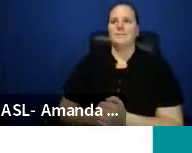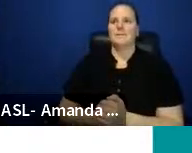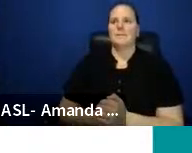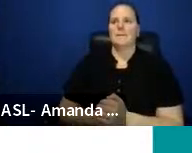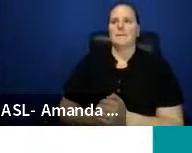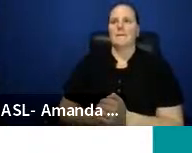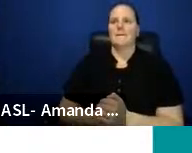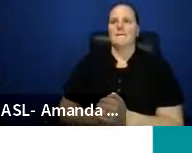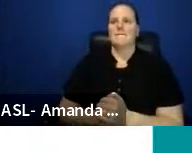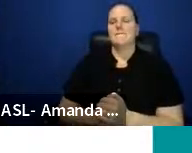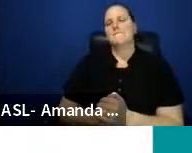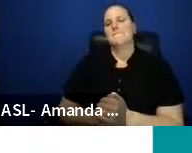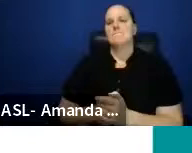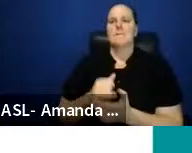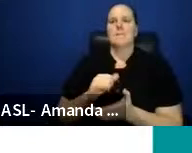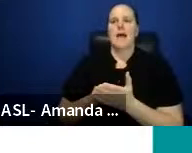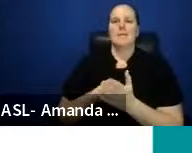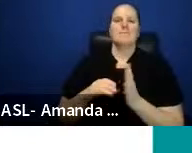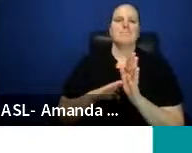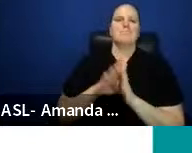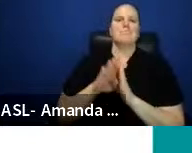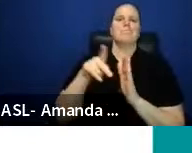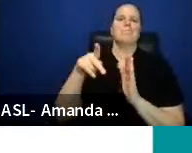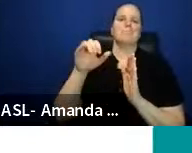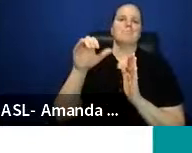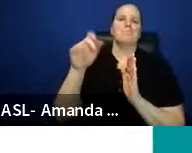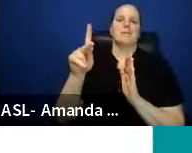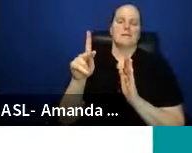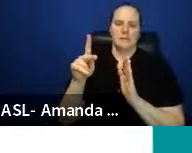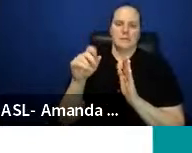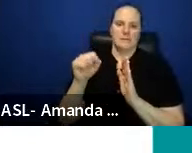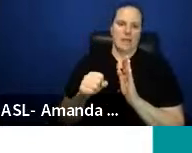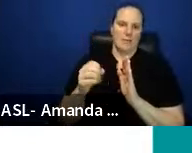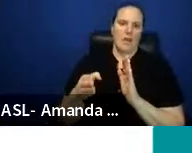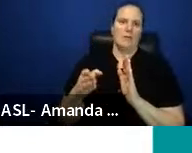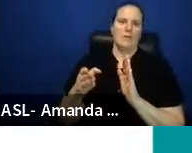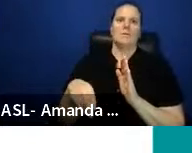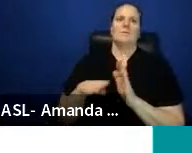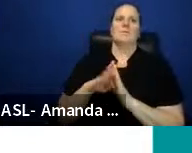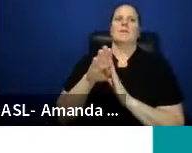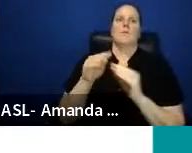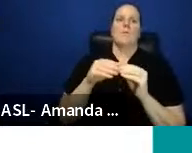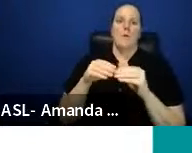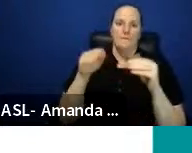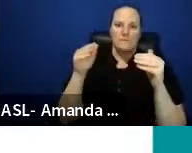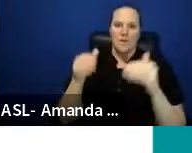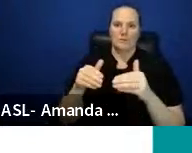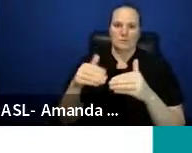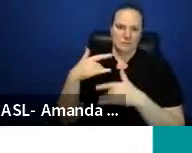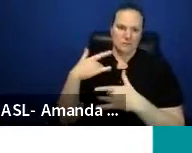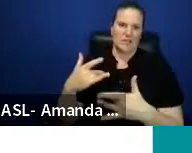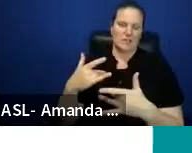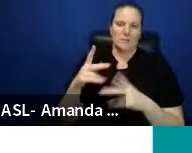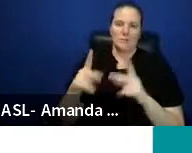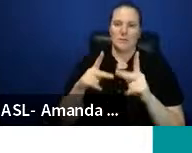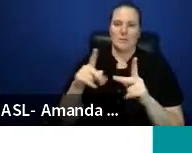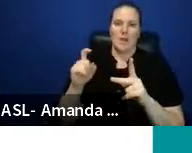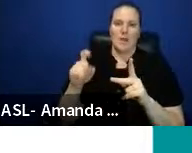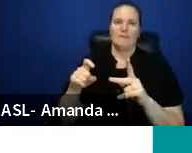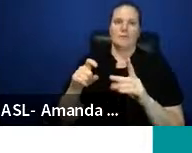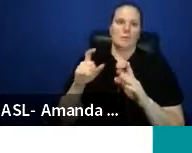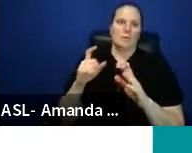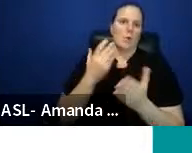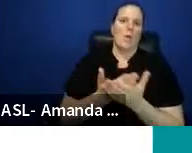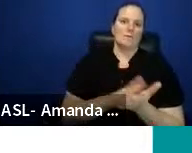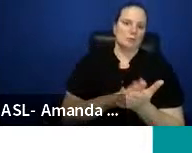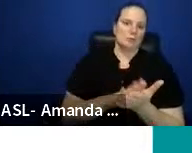the kind of peaking characteristics. So the southbound peak is a little more focused. Usually people have to get to